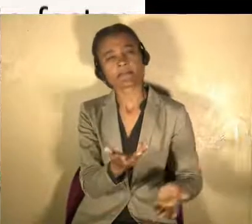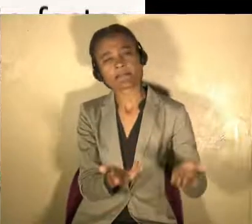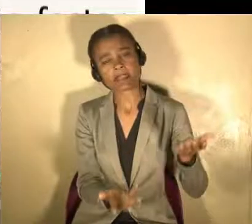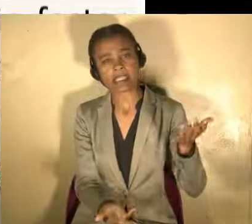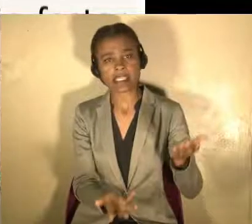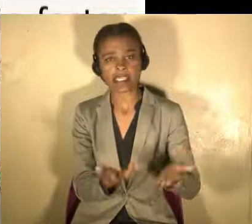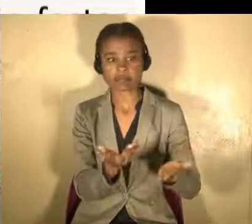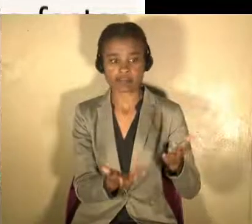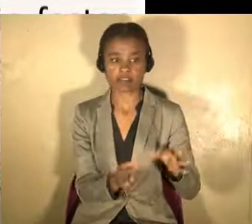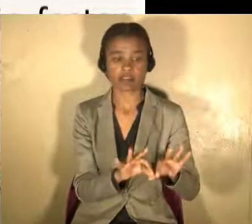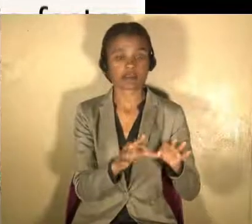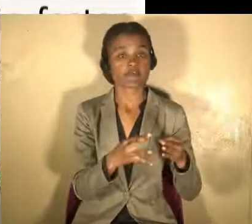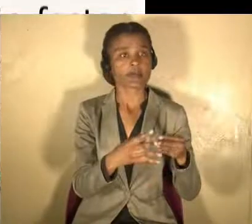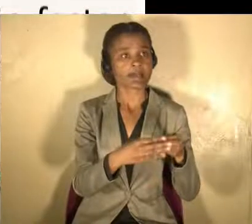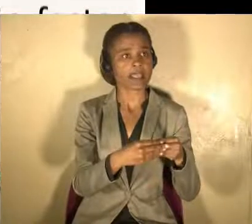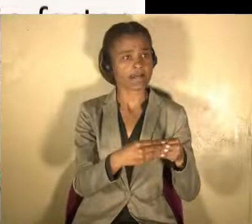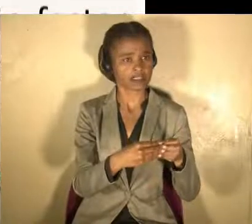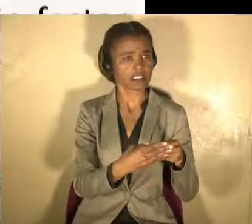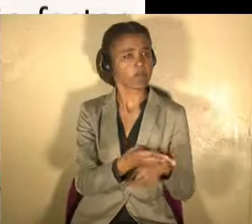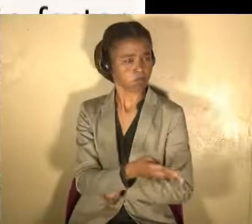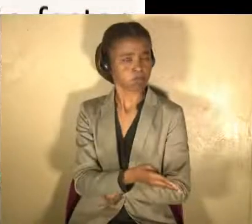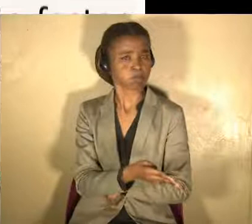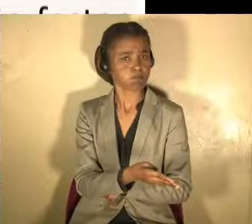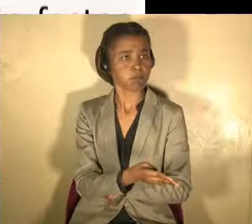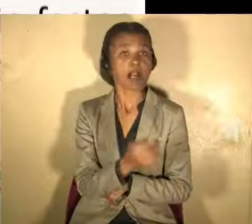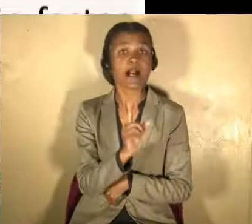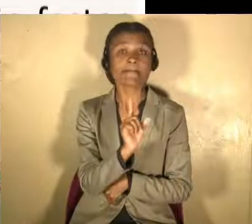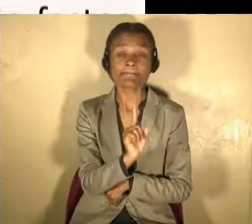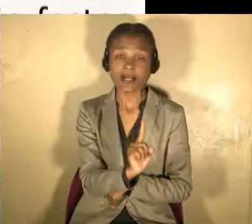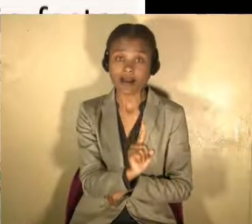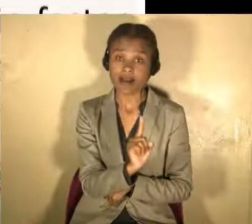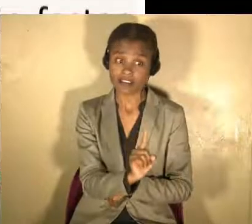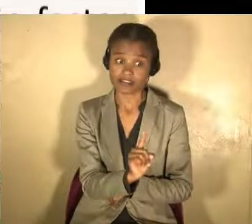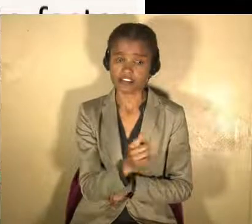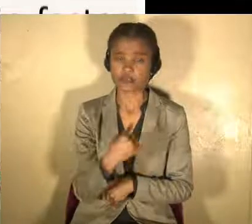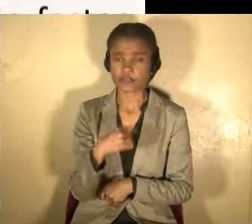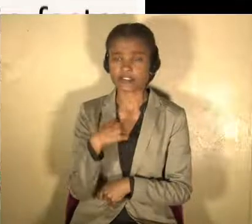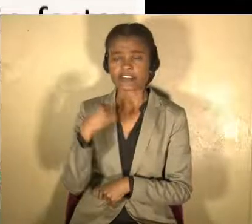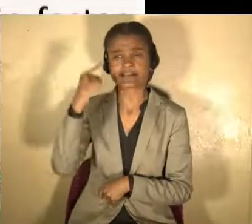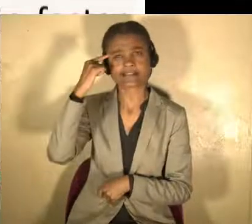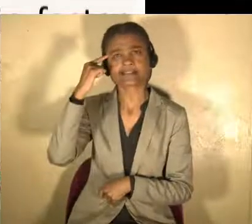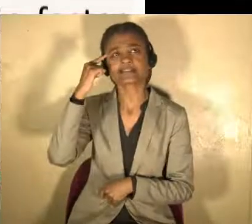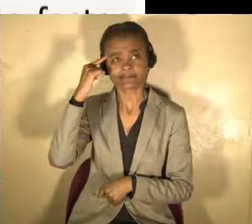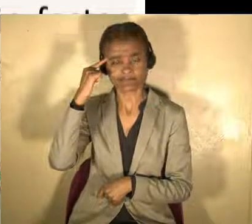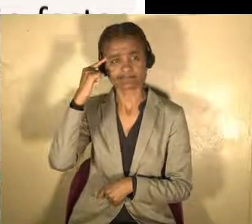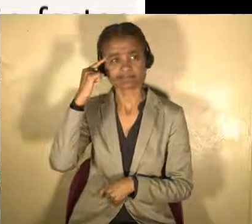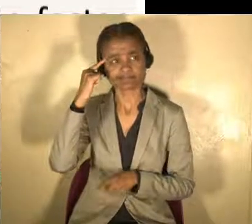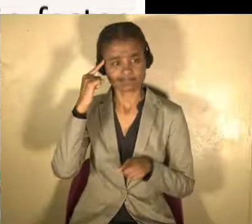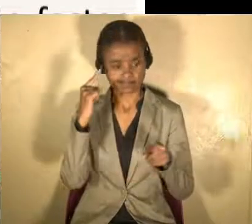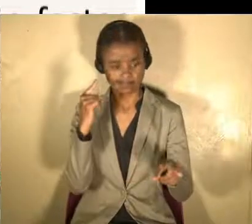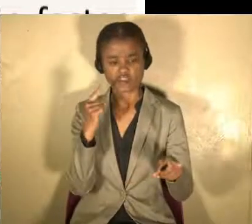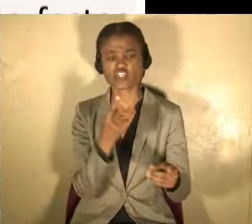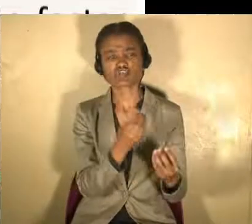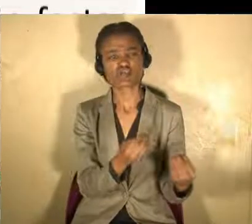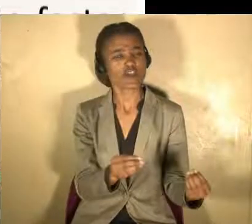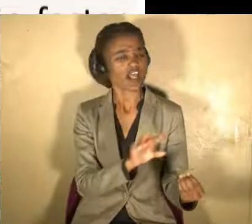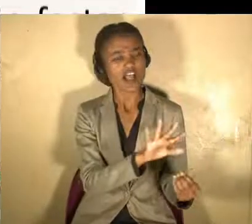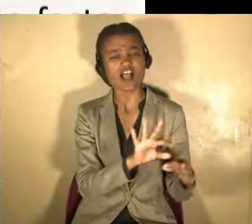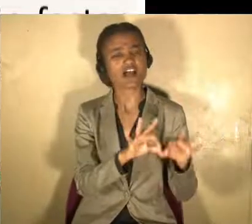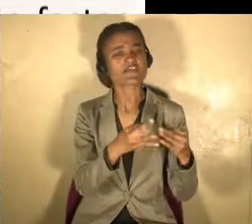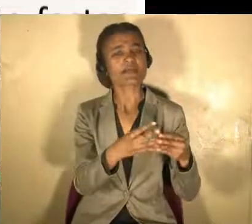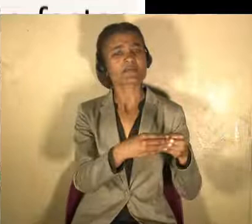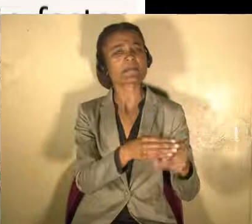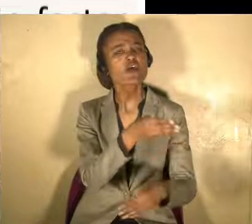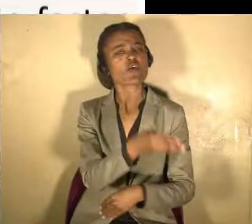in the care of family members, we would not automatically exclude such children through this